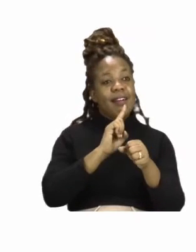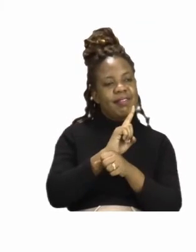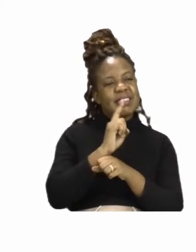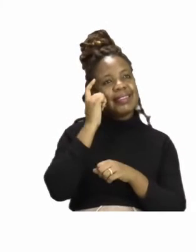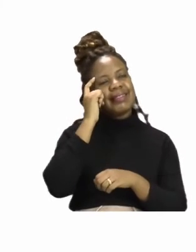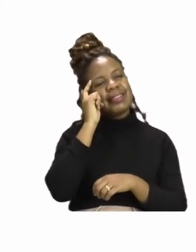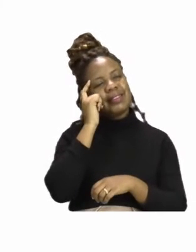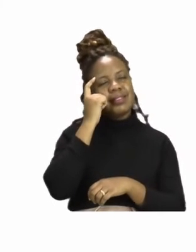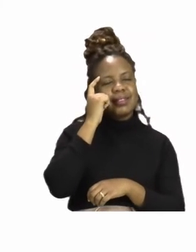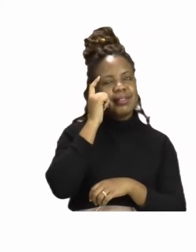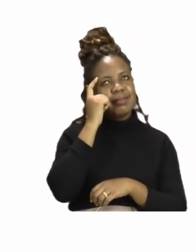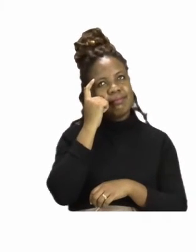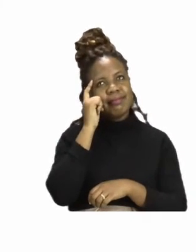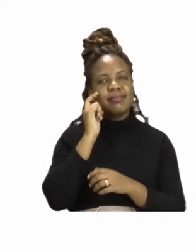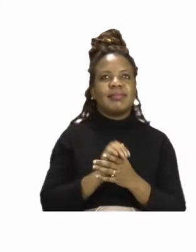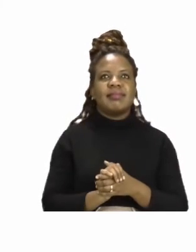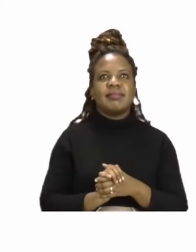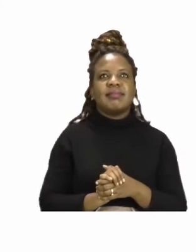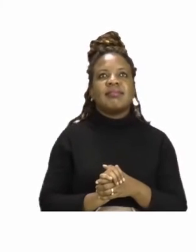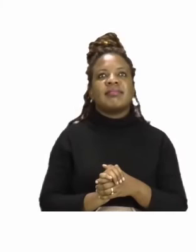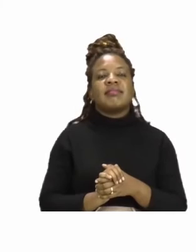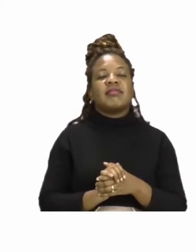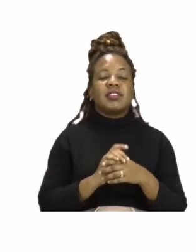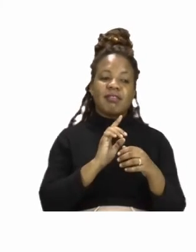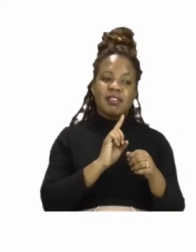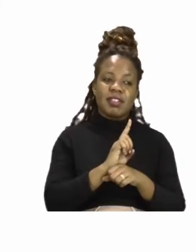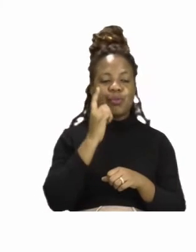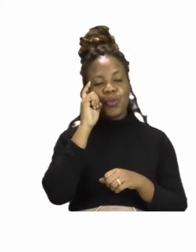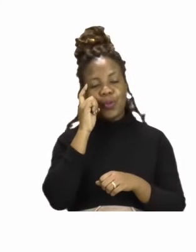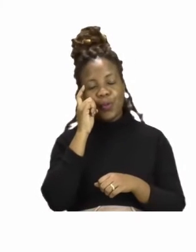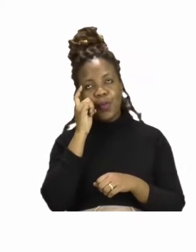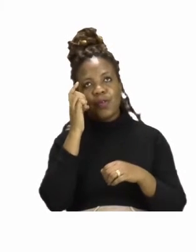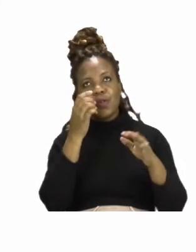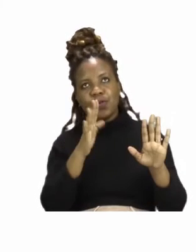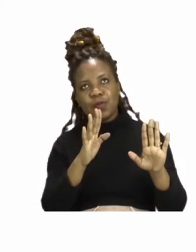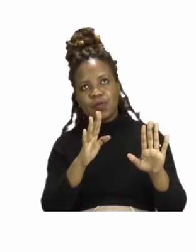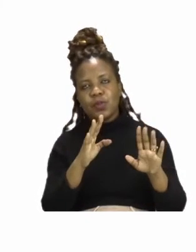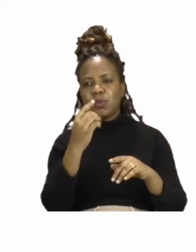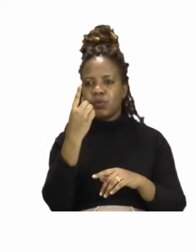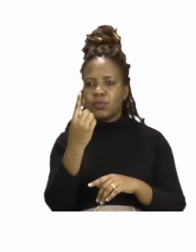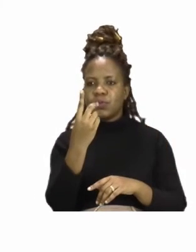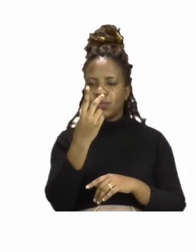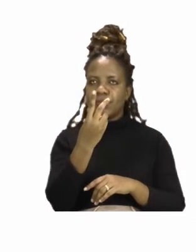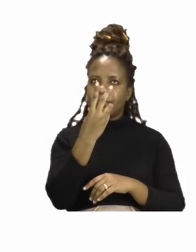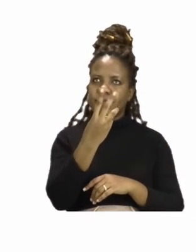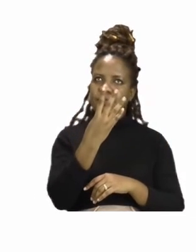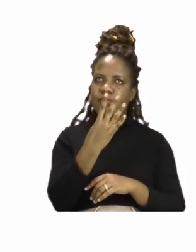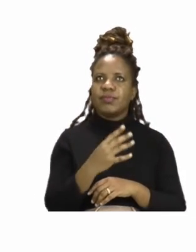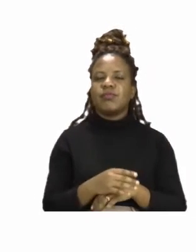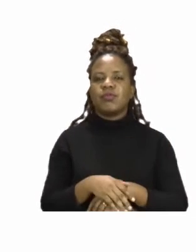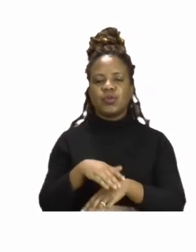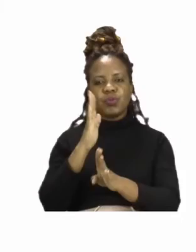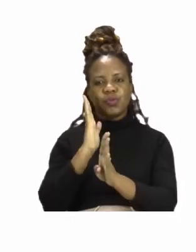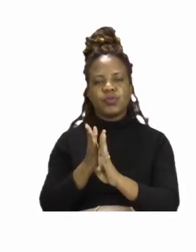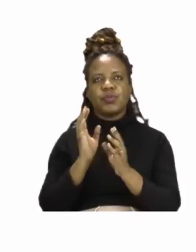then after that, we have to do the work and count properly. So let us do the last one at the bottom. Let's take a look